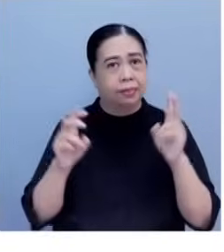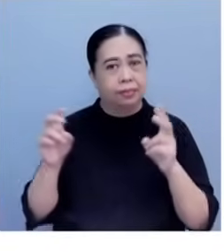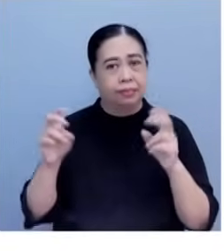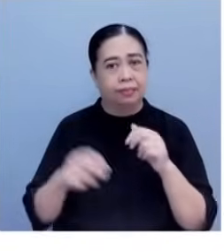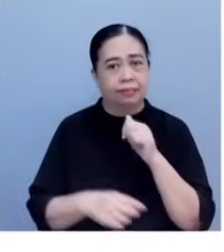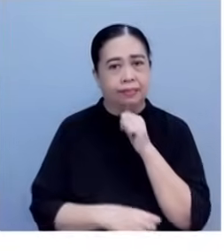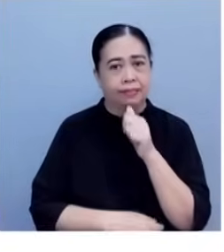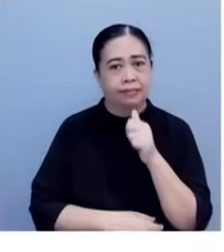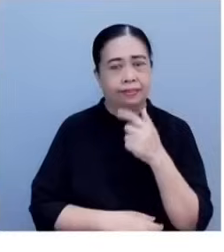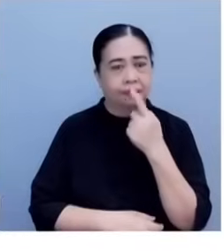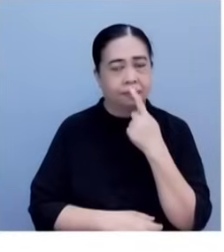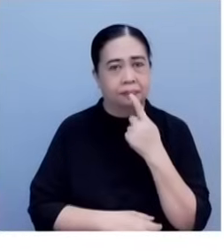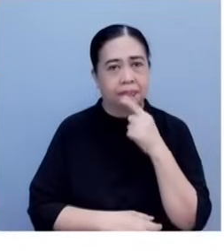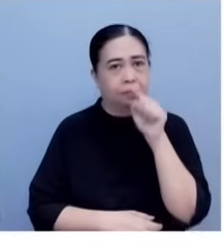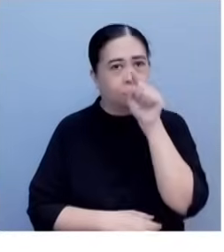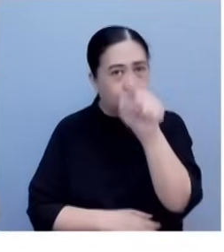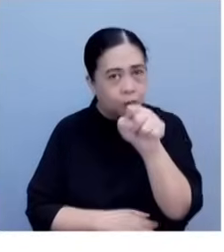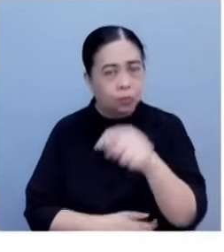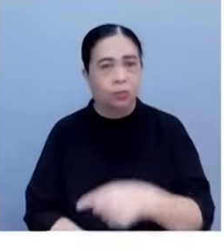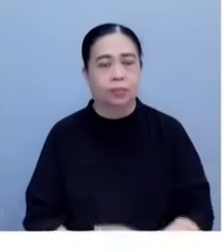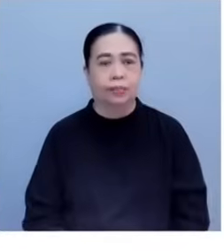does not refer to you.